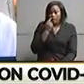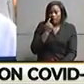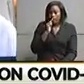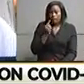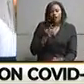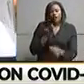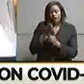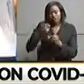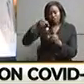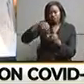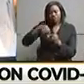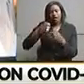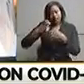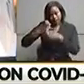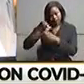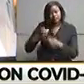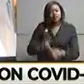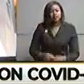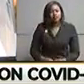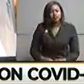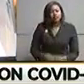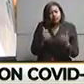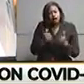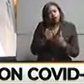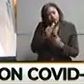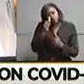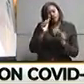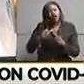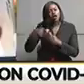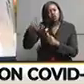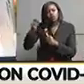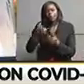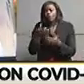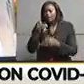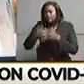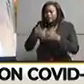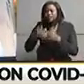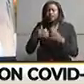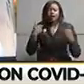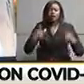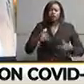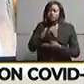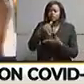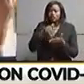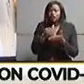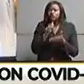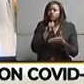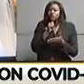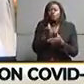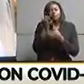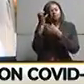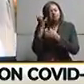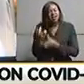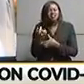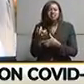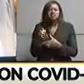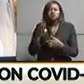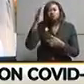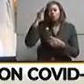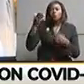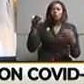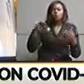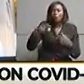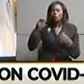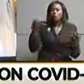So if you want to check, you just go to the nearest health center. Don't burden yourself with knowing where to go,